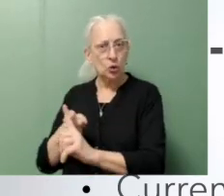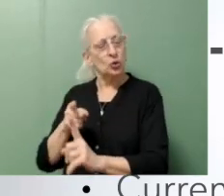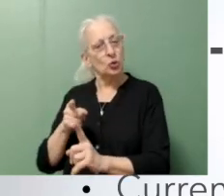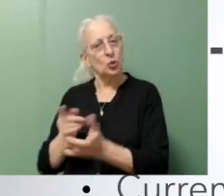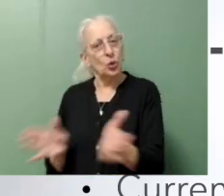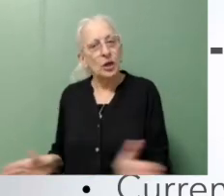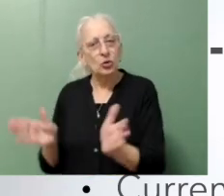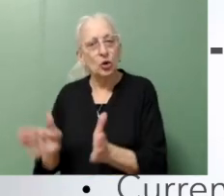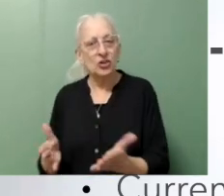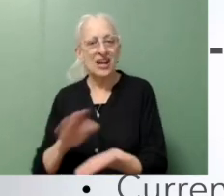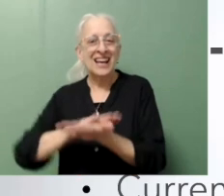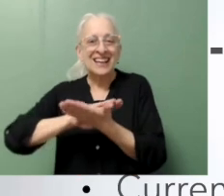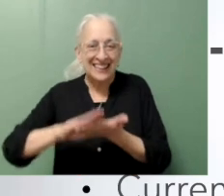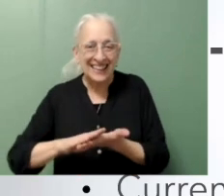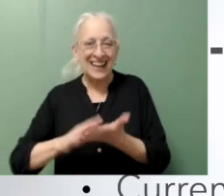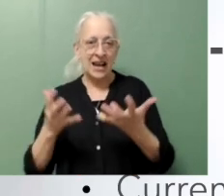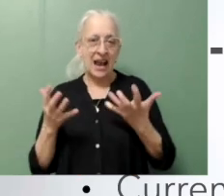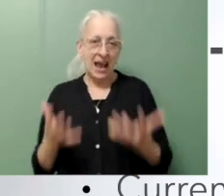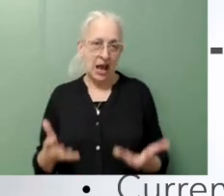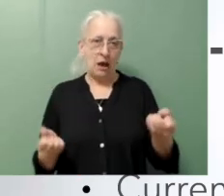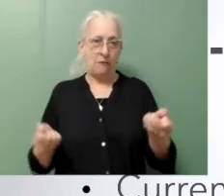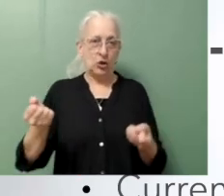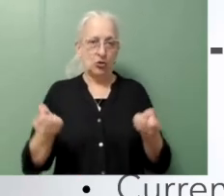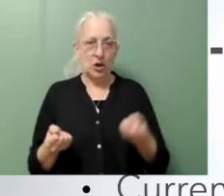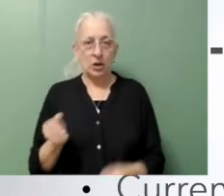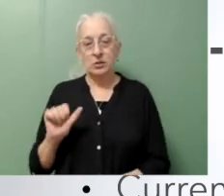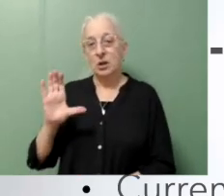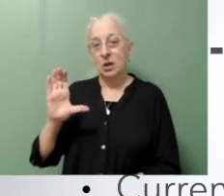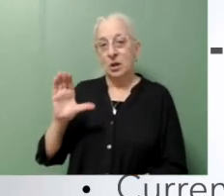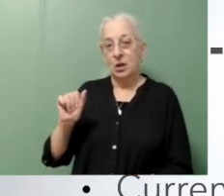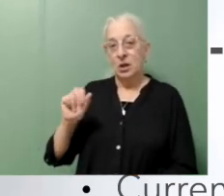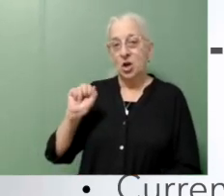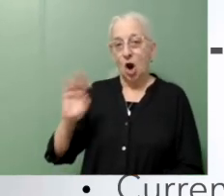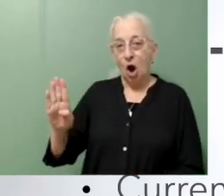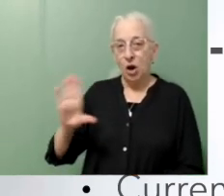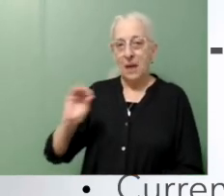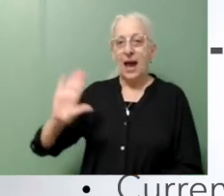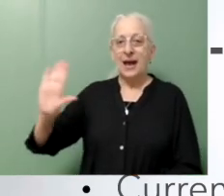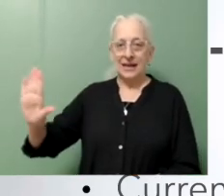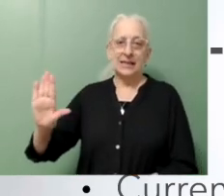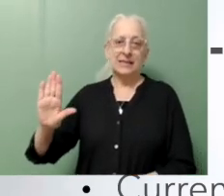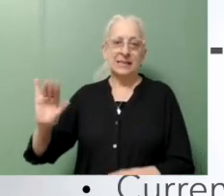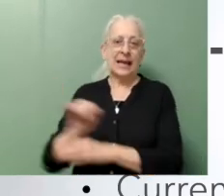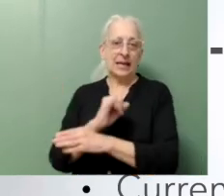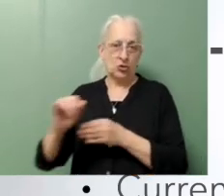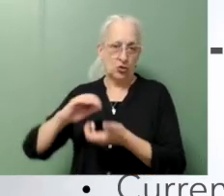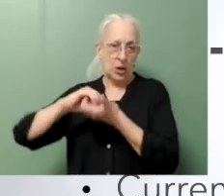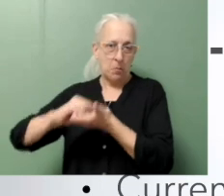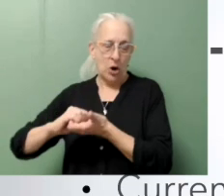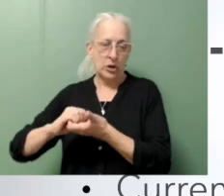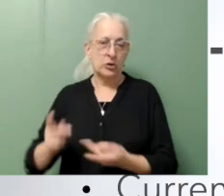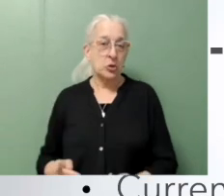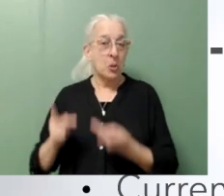trucks. CARB and its community and industry partners provide information that